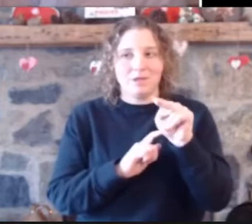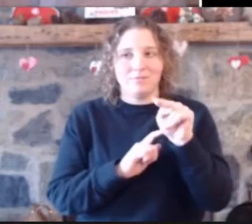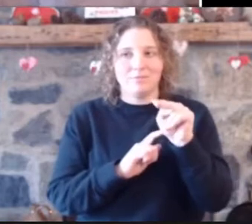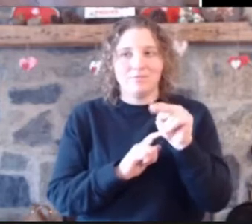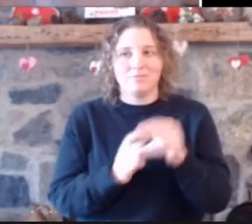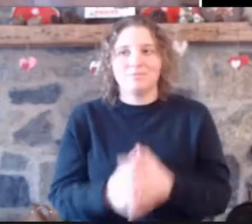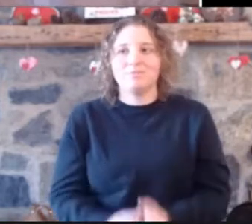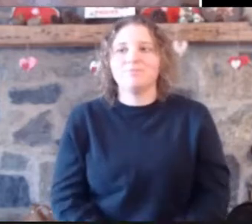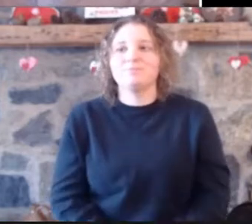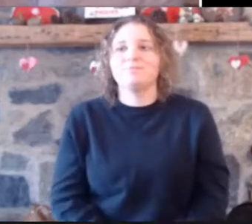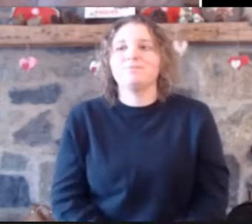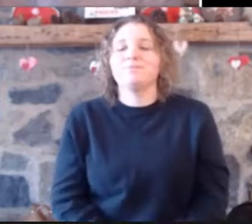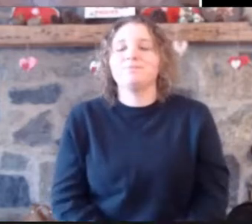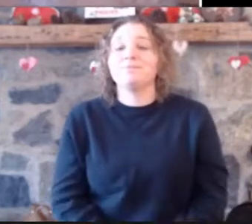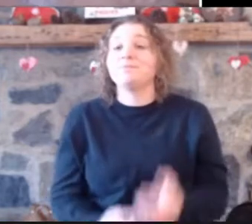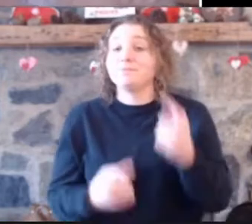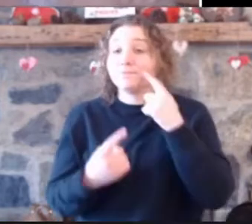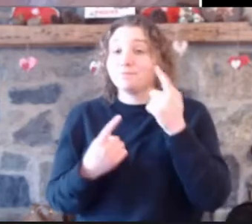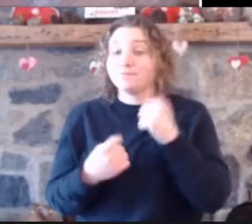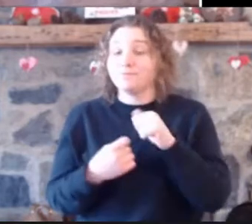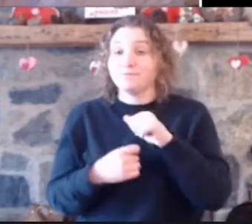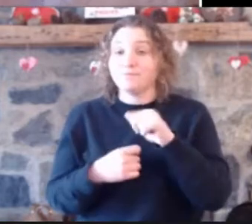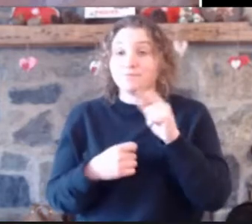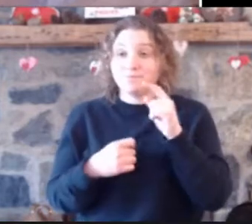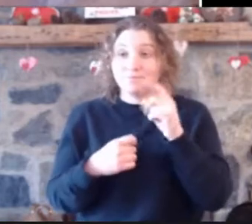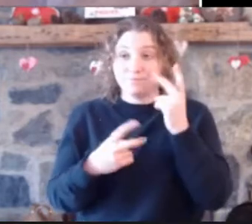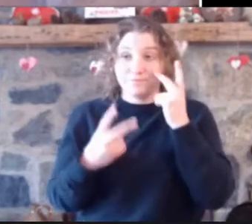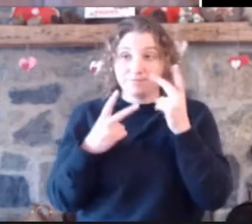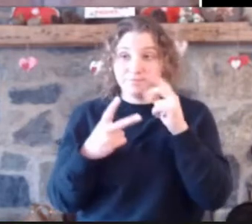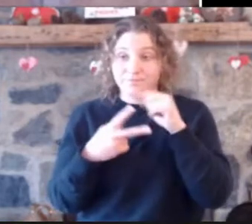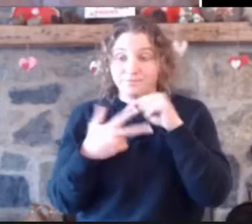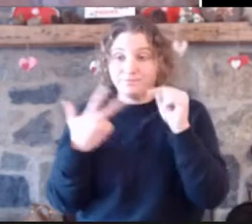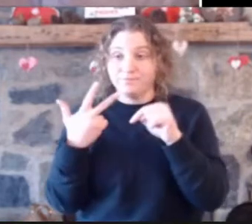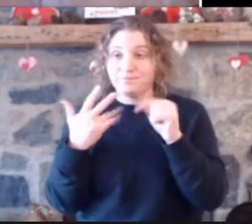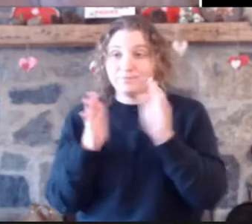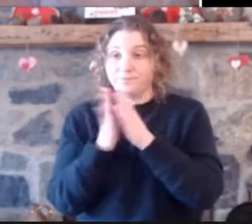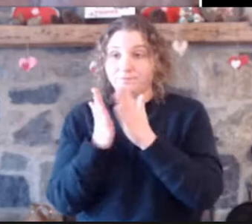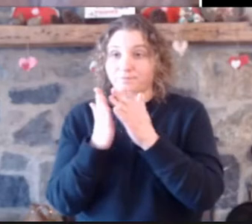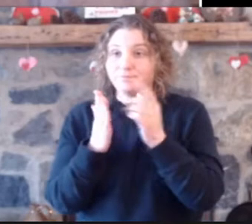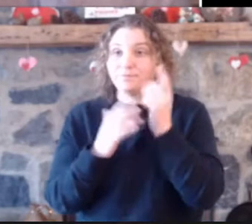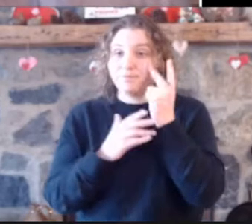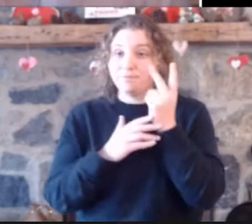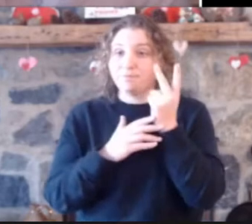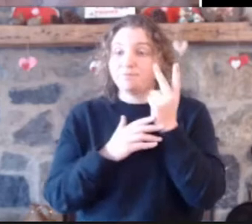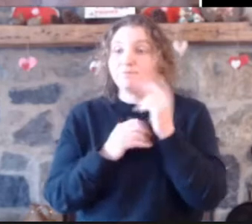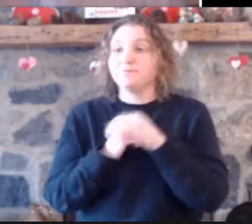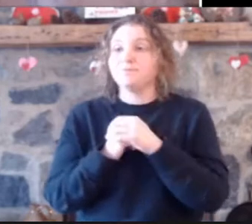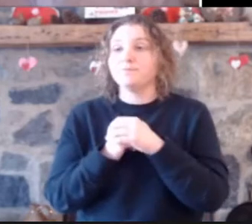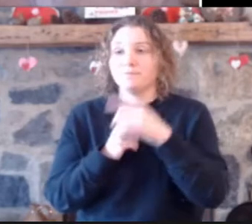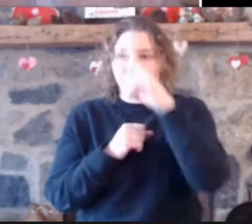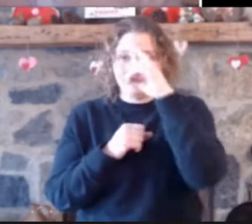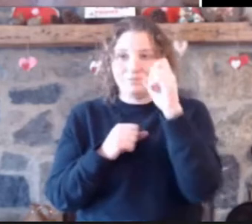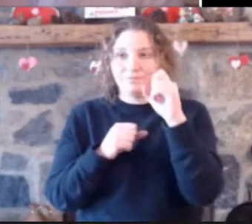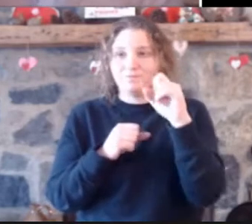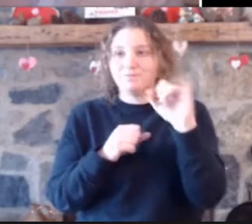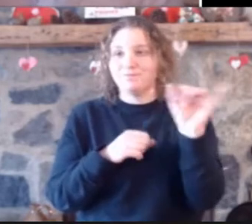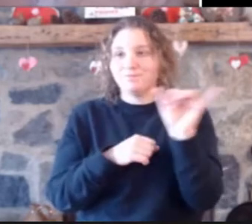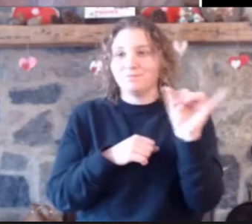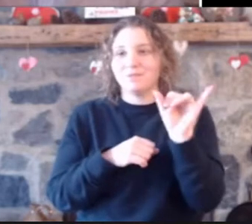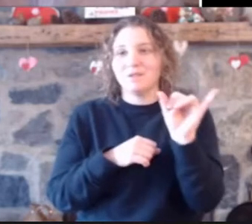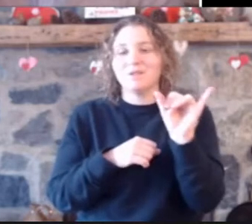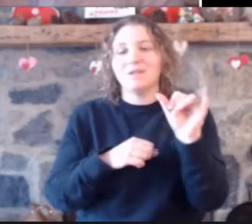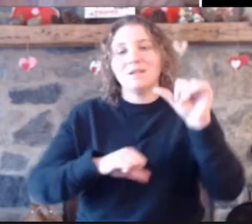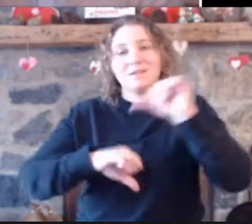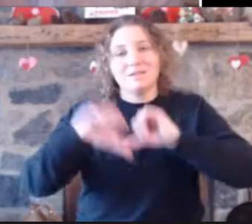This coming from Biology Visualizing Life from Holt, Reinhardt, and Winston, 1998. And they say, because of these similarities,